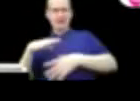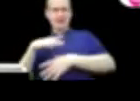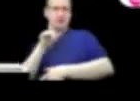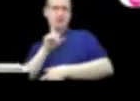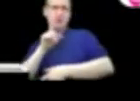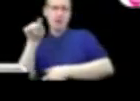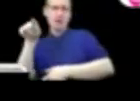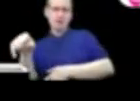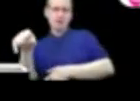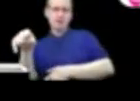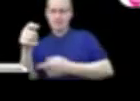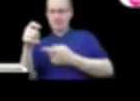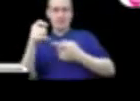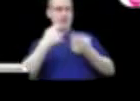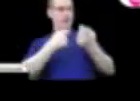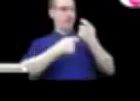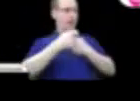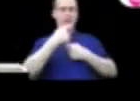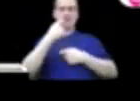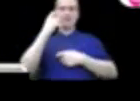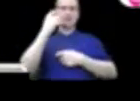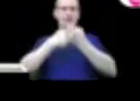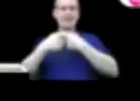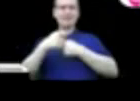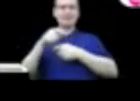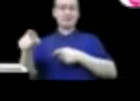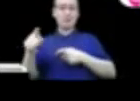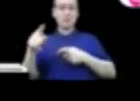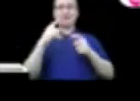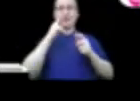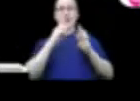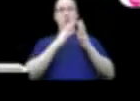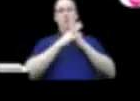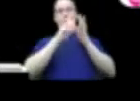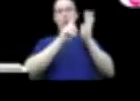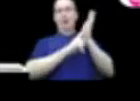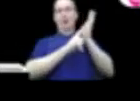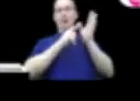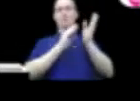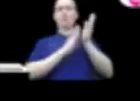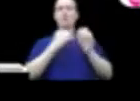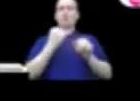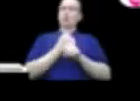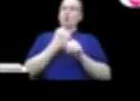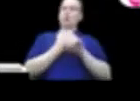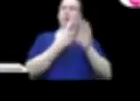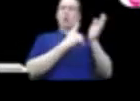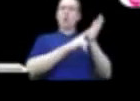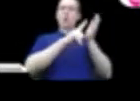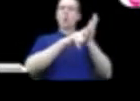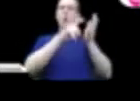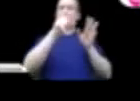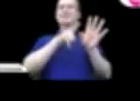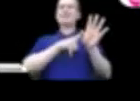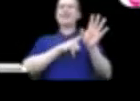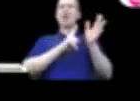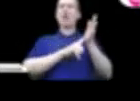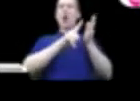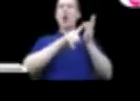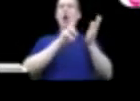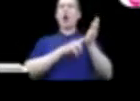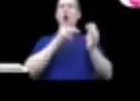a review here about William performing the Lucy Long the Lucy Long